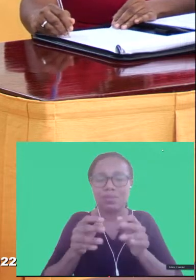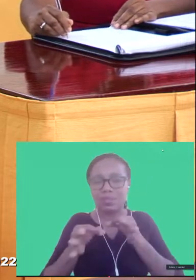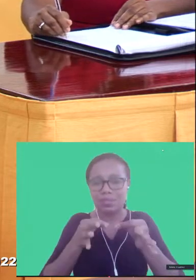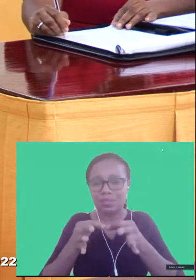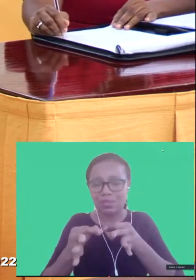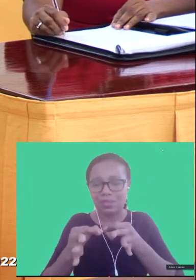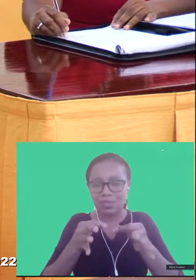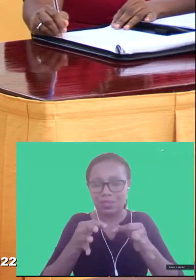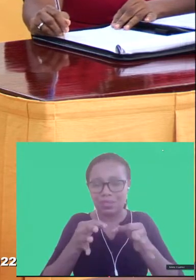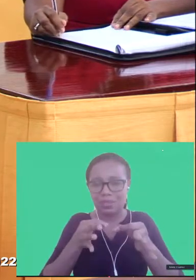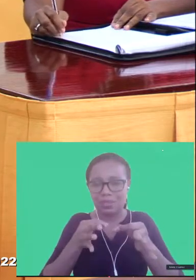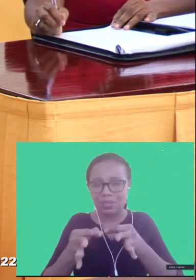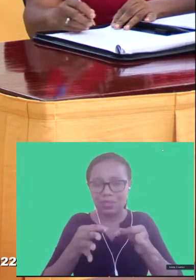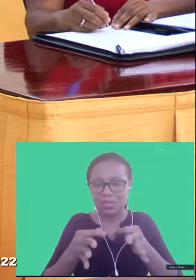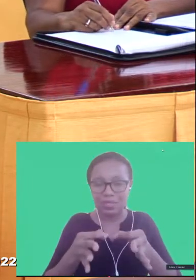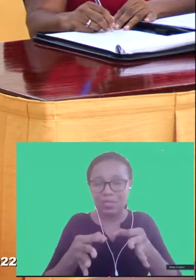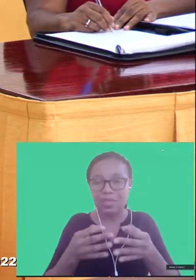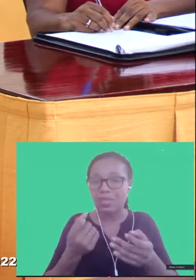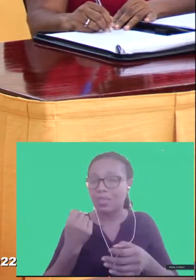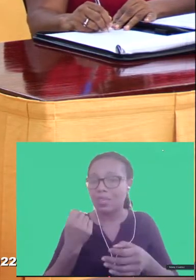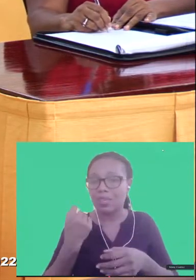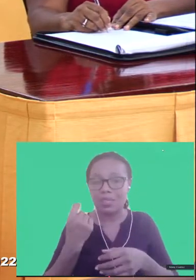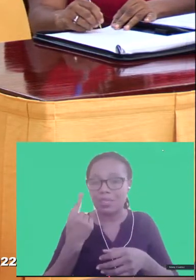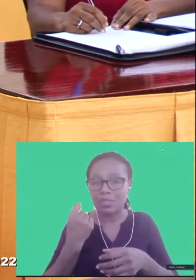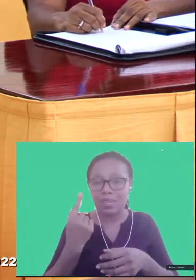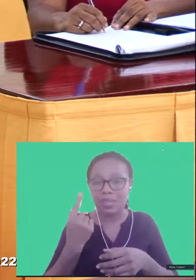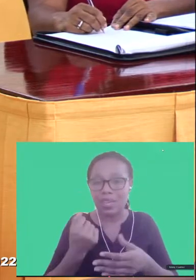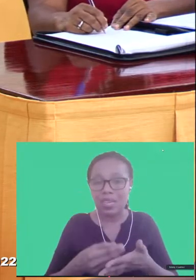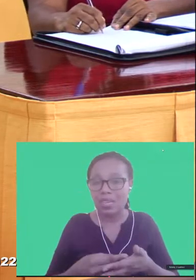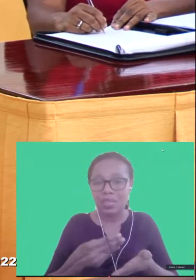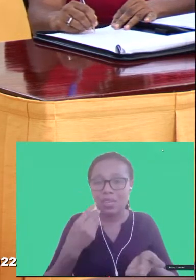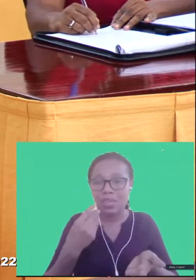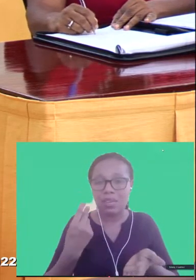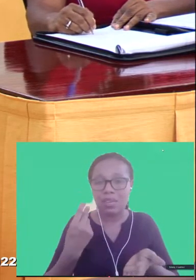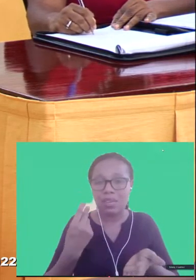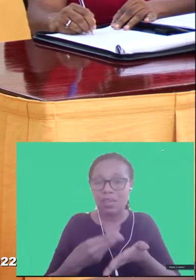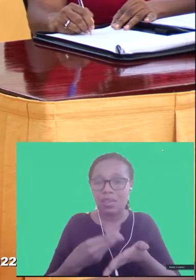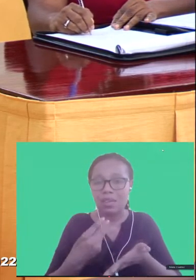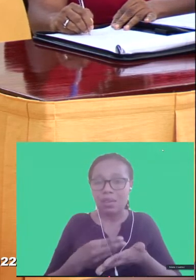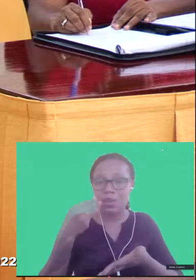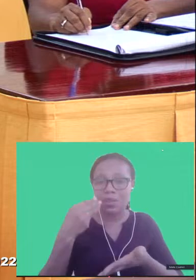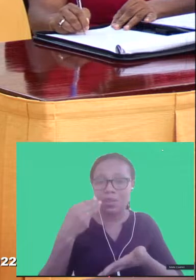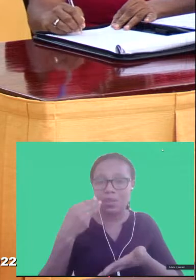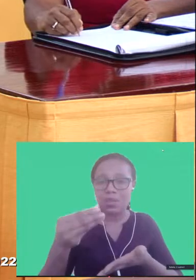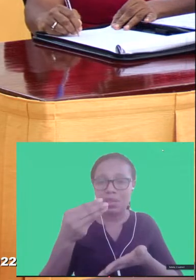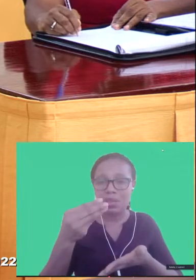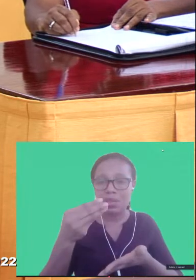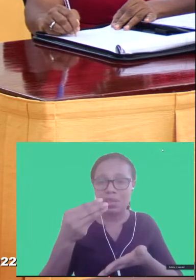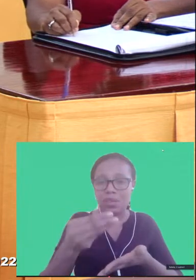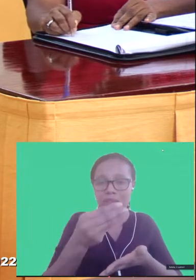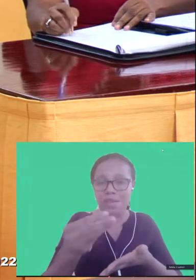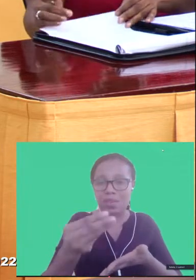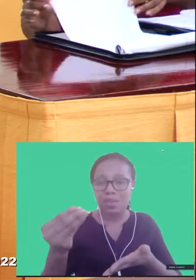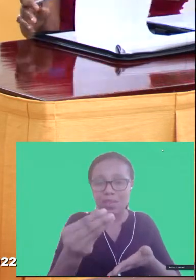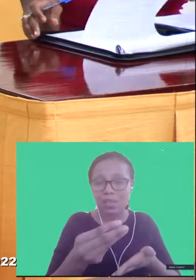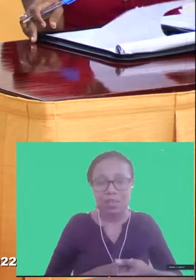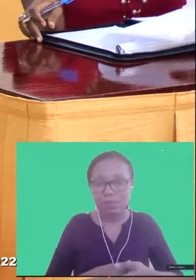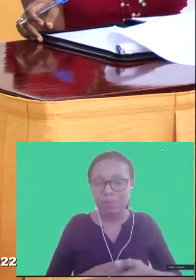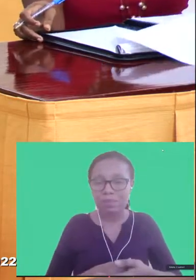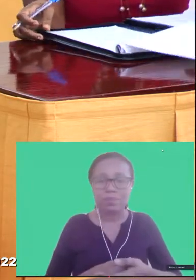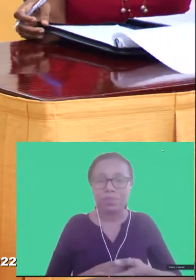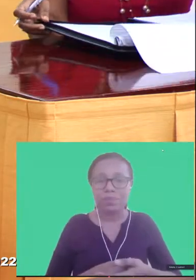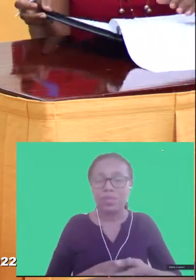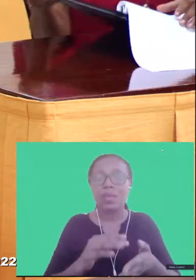but rather a more benevolent or compassionate type of assistance to persons, helping